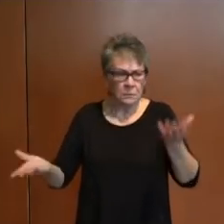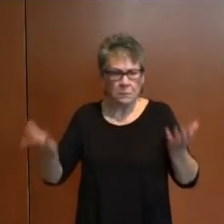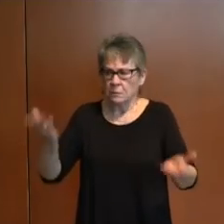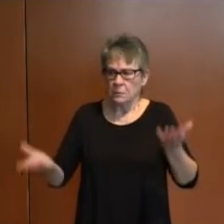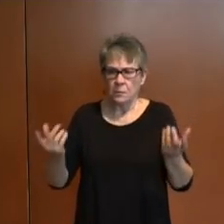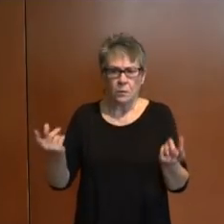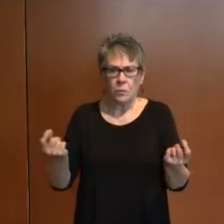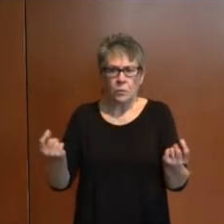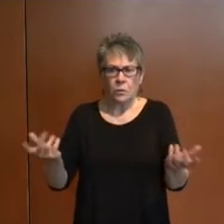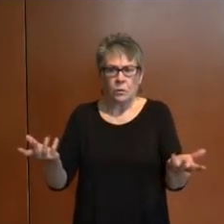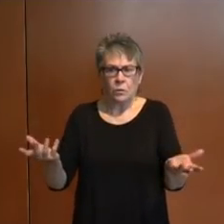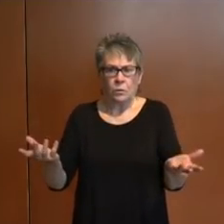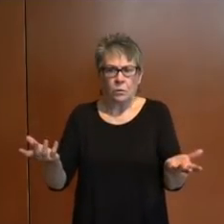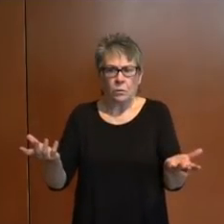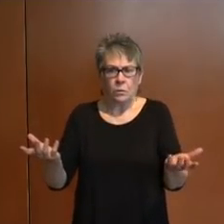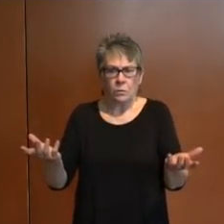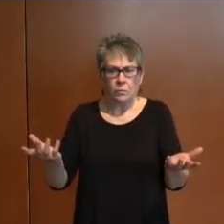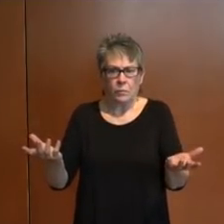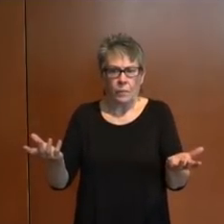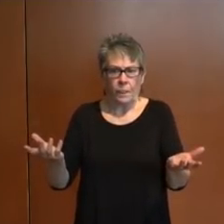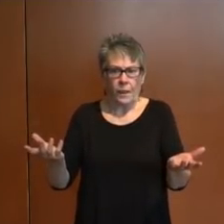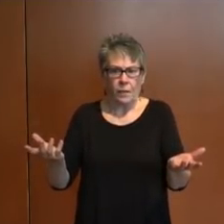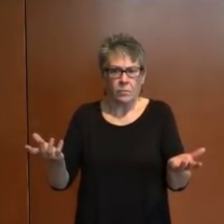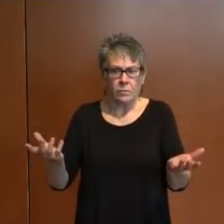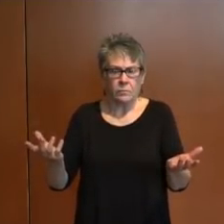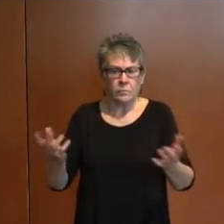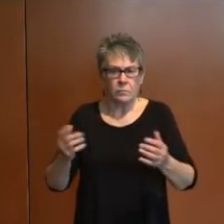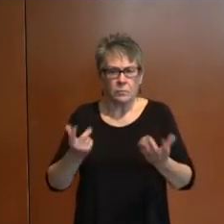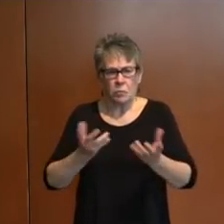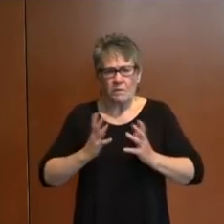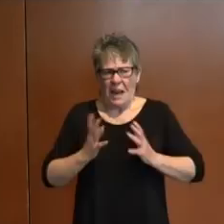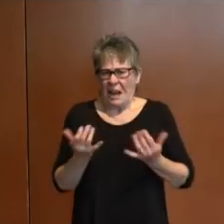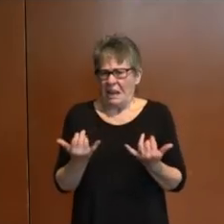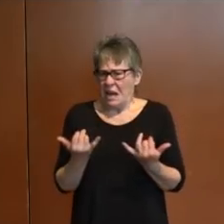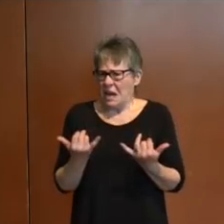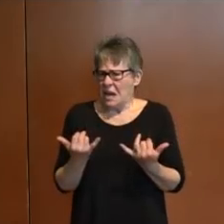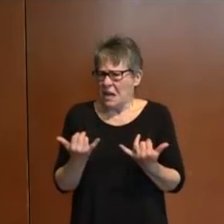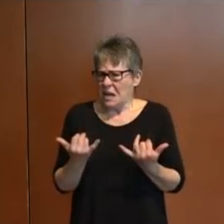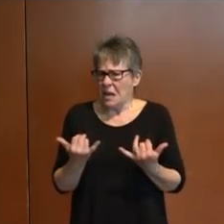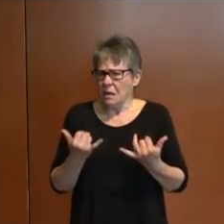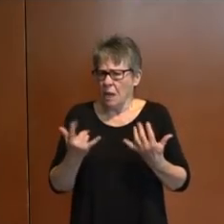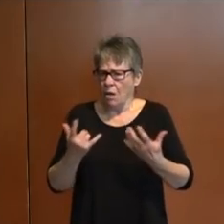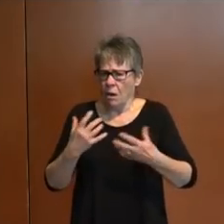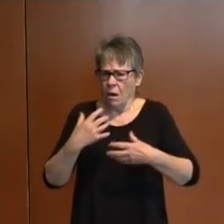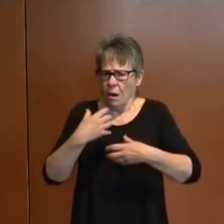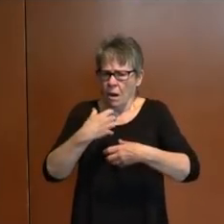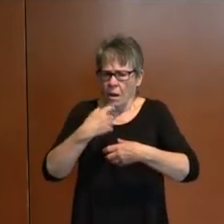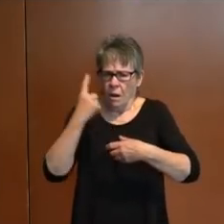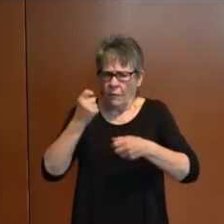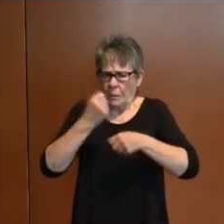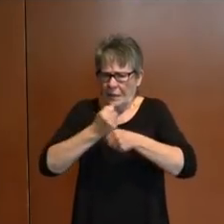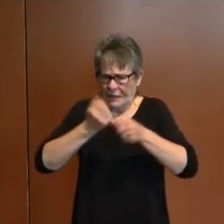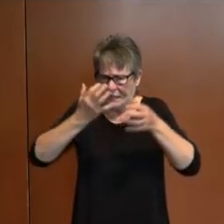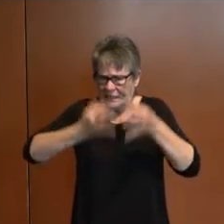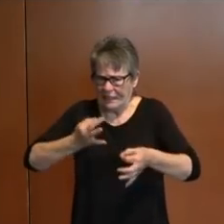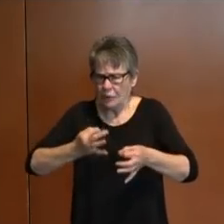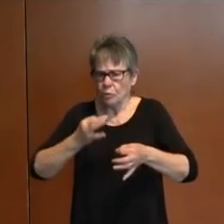this becomes mass market. You can do a nose swab at home and get it back overnight, something like that, or